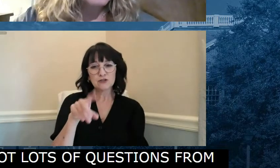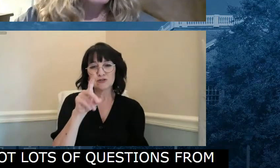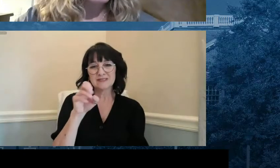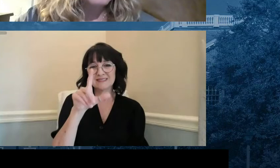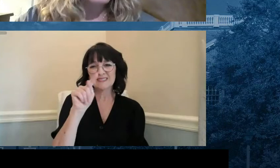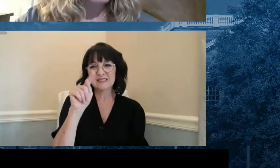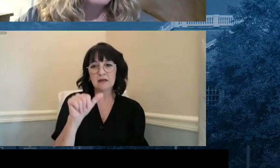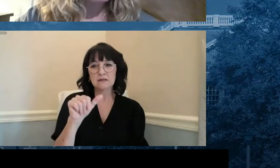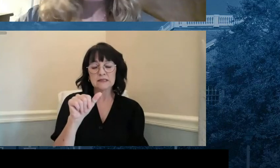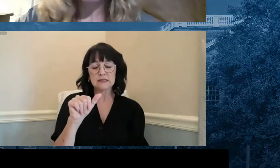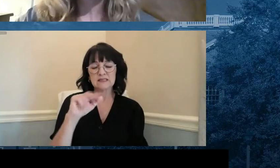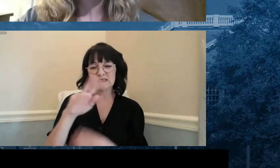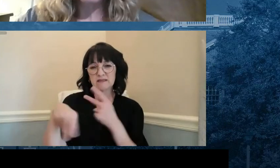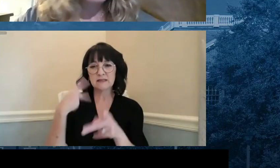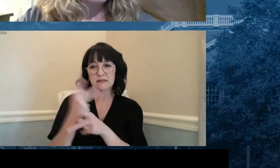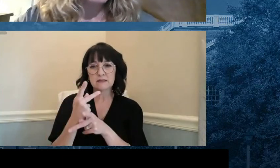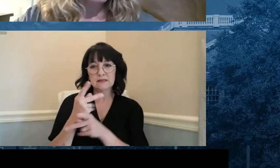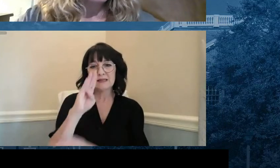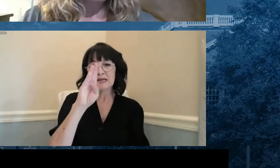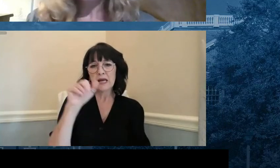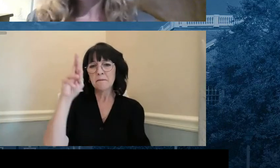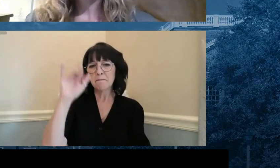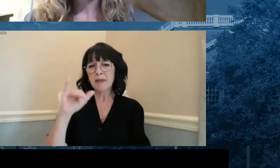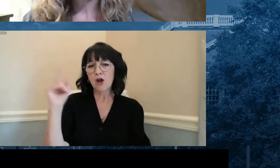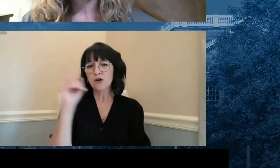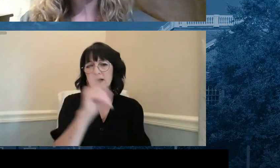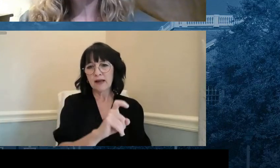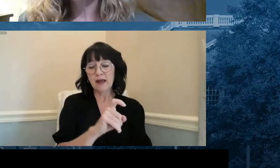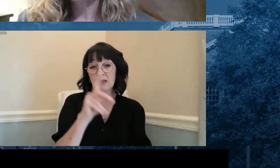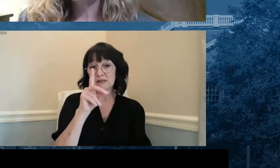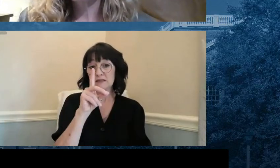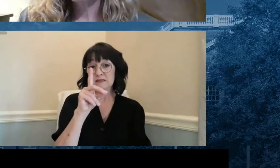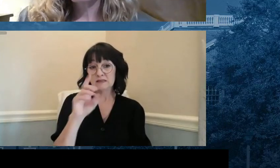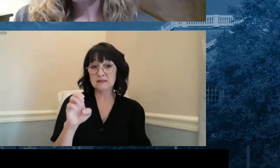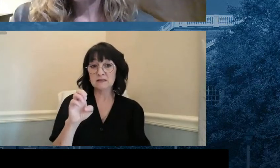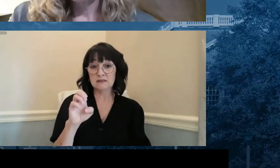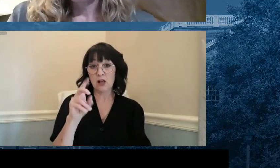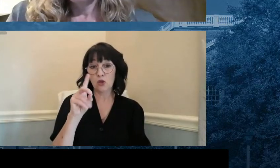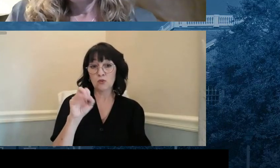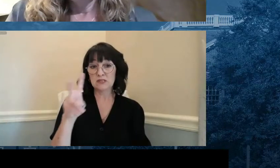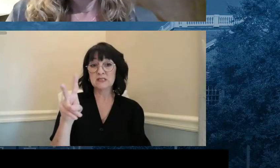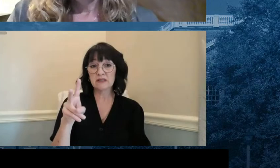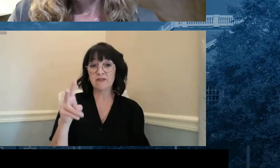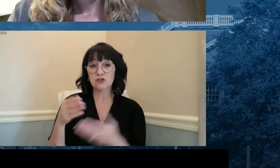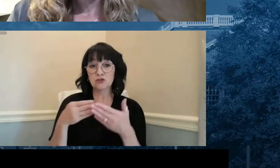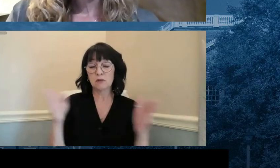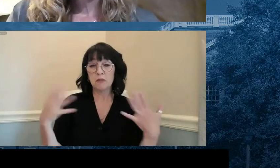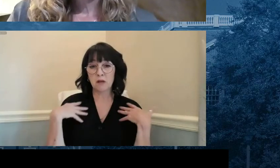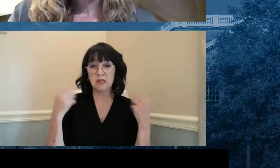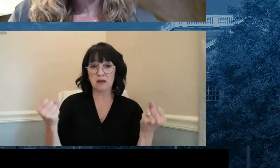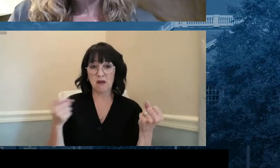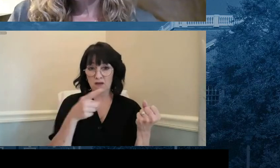you. Barry asks, is the Delaware Division of Public Health concerned about the Delta variant spreading